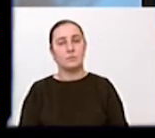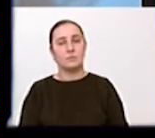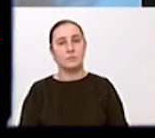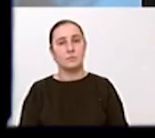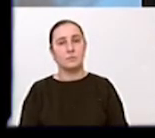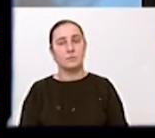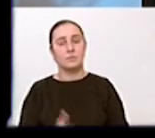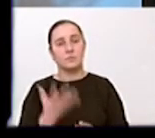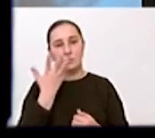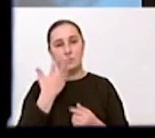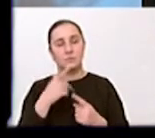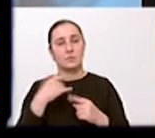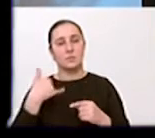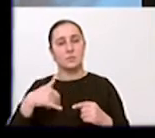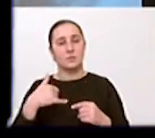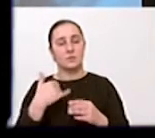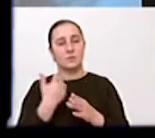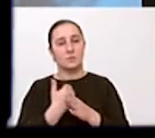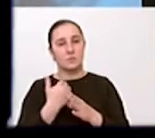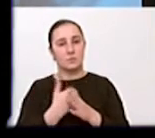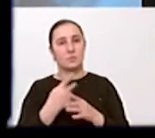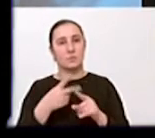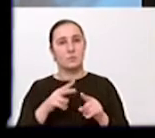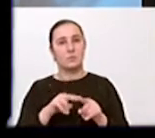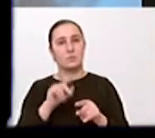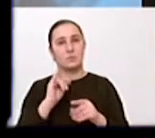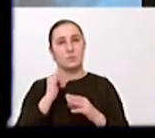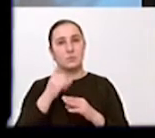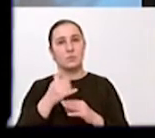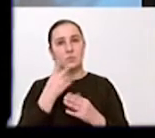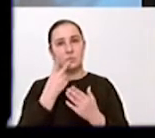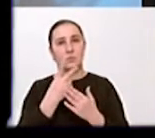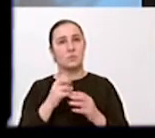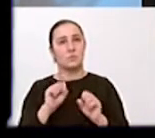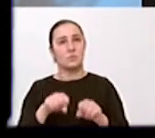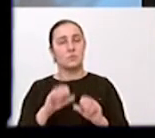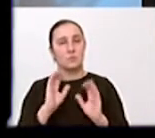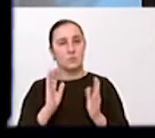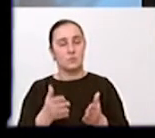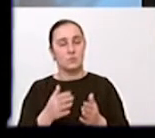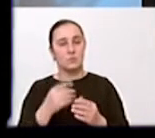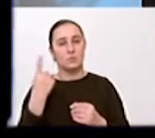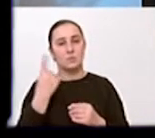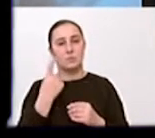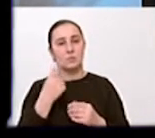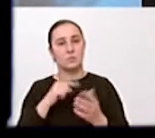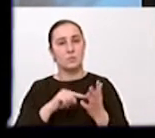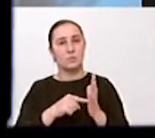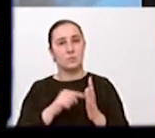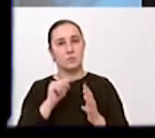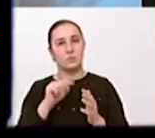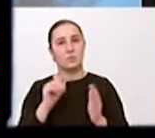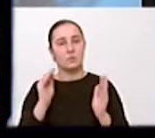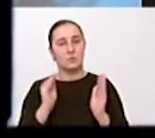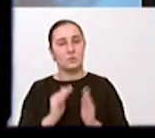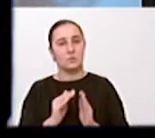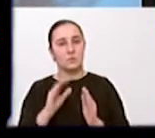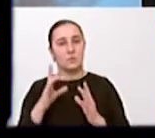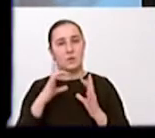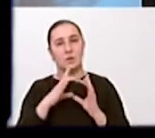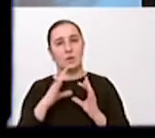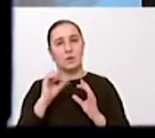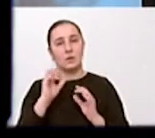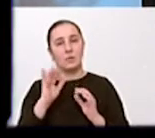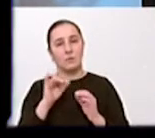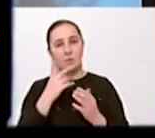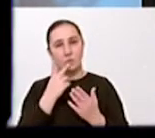Rangni esa chelakcha uskunasi orqali, demak, quyib ko'rishimiz mumkin bo'ladi. Demak, birinchi nuqtamiz kichkina avval